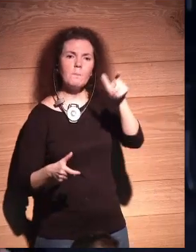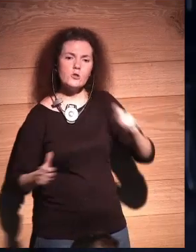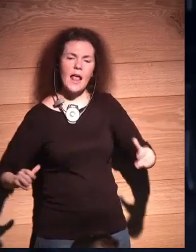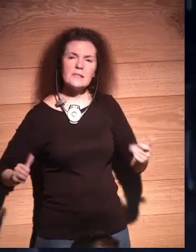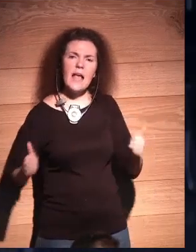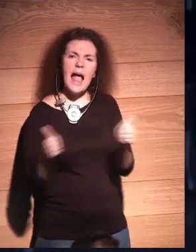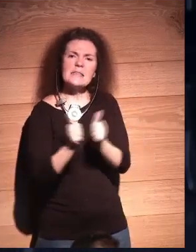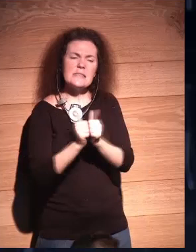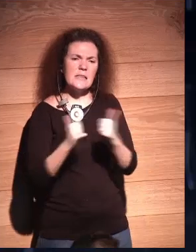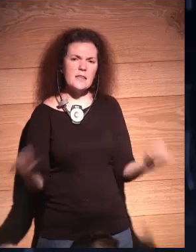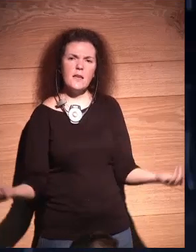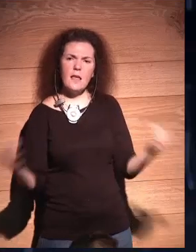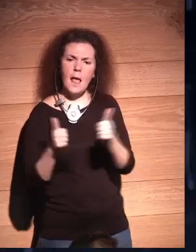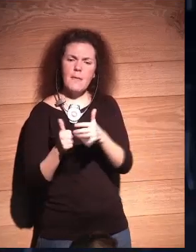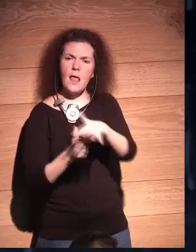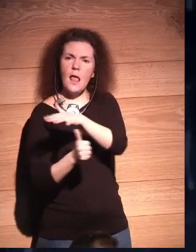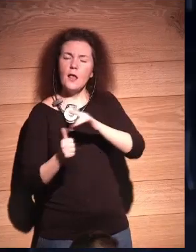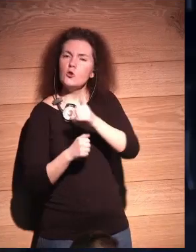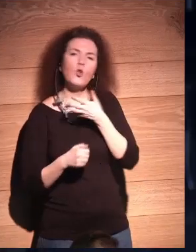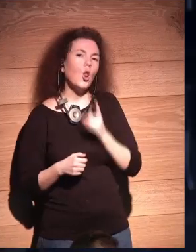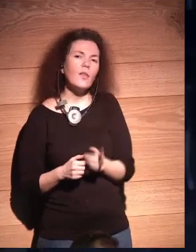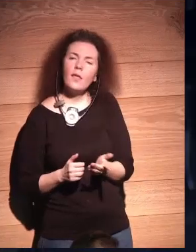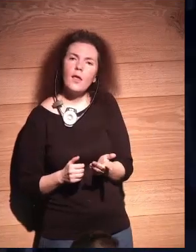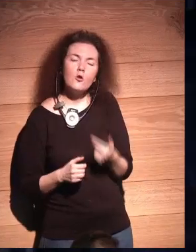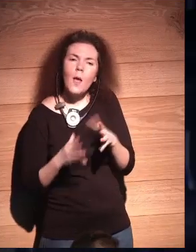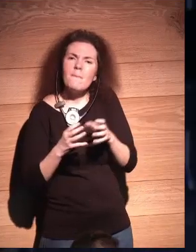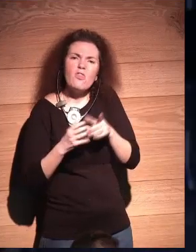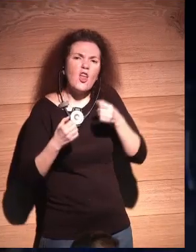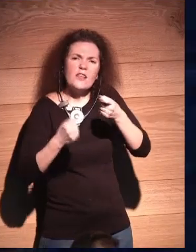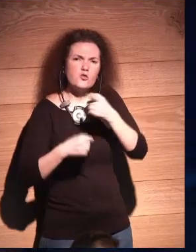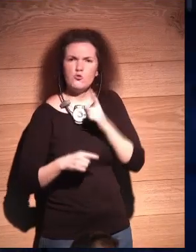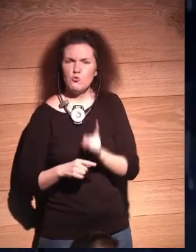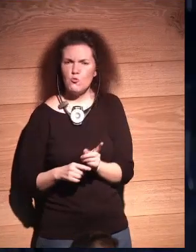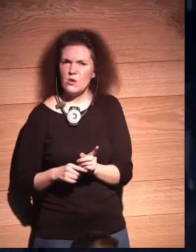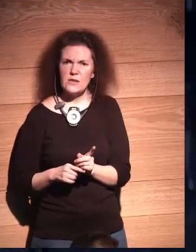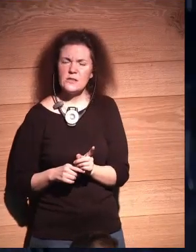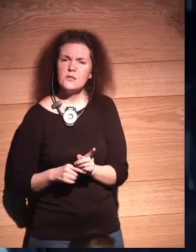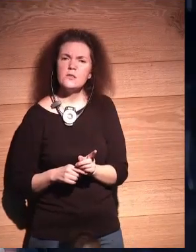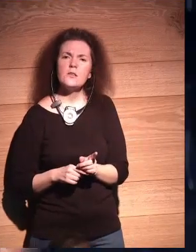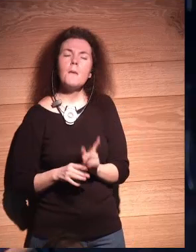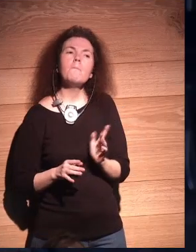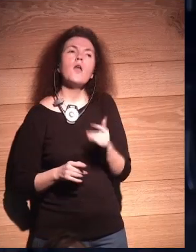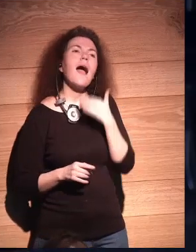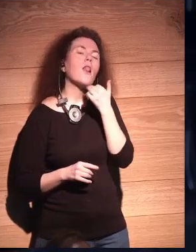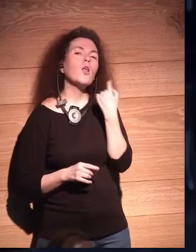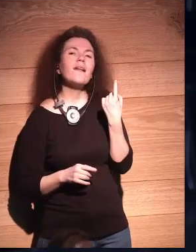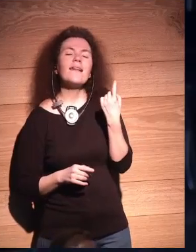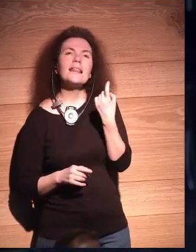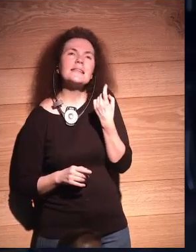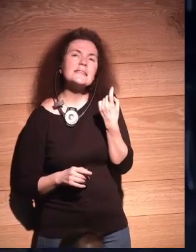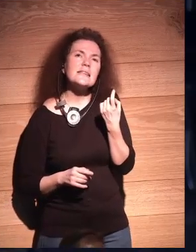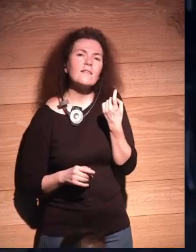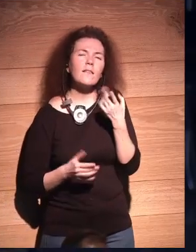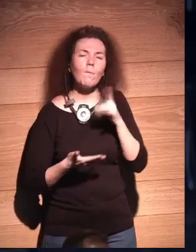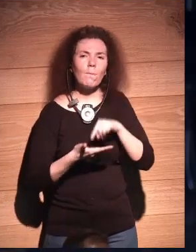don't really have that ambition. But when there's something that does require more planning, I'm